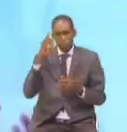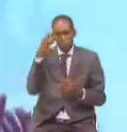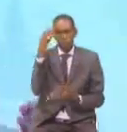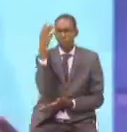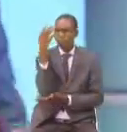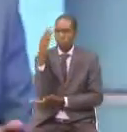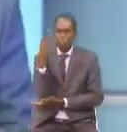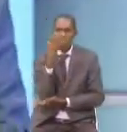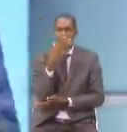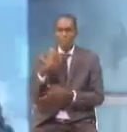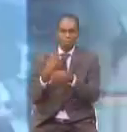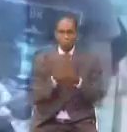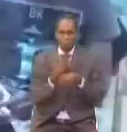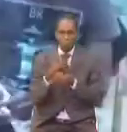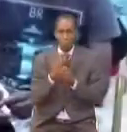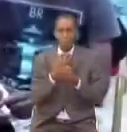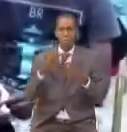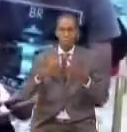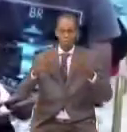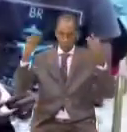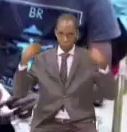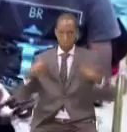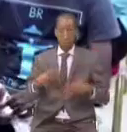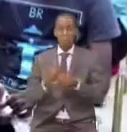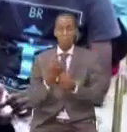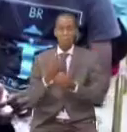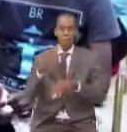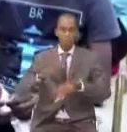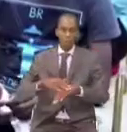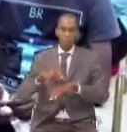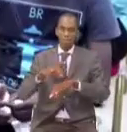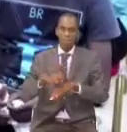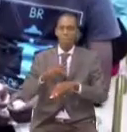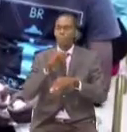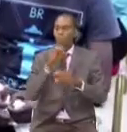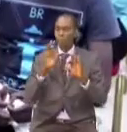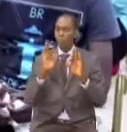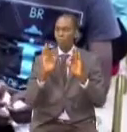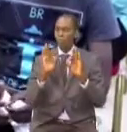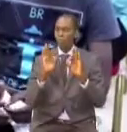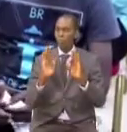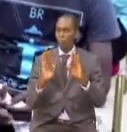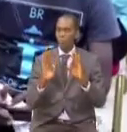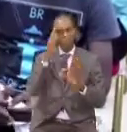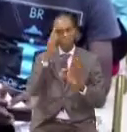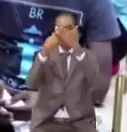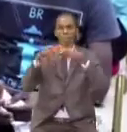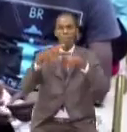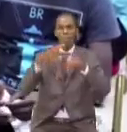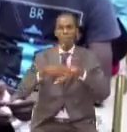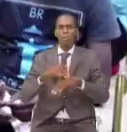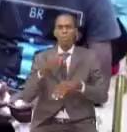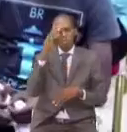then sew together, made on earth, not suitable for heaven. And you know the kind of